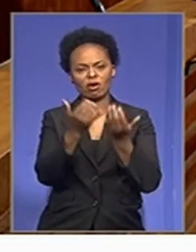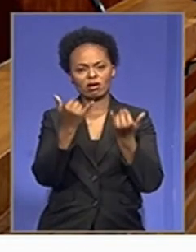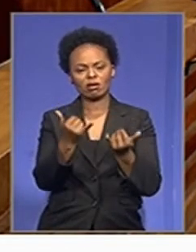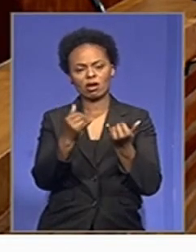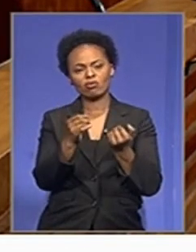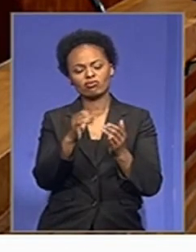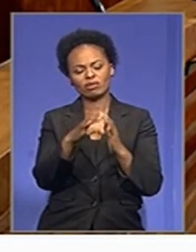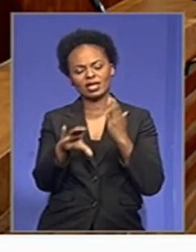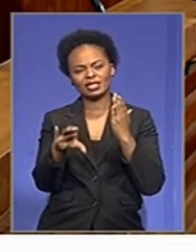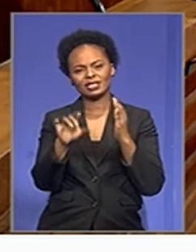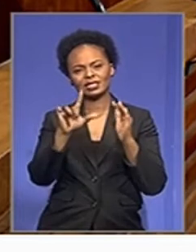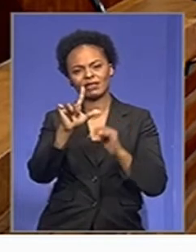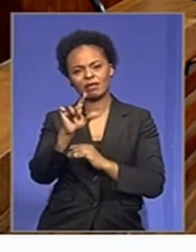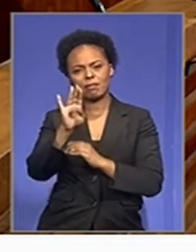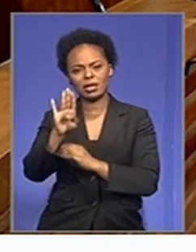B.